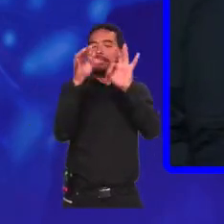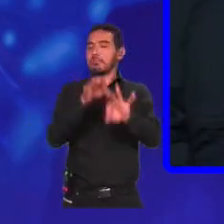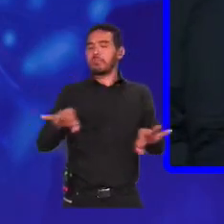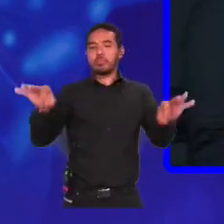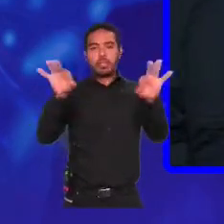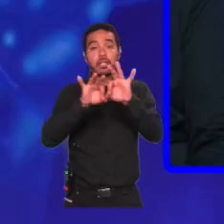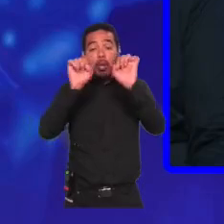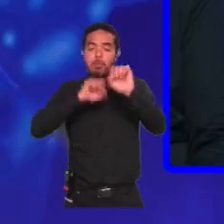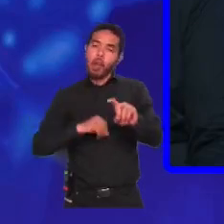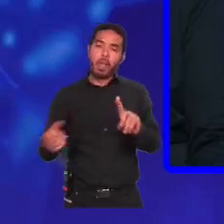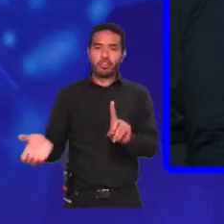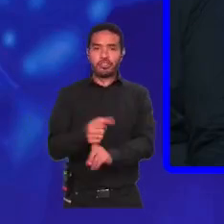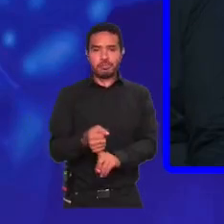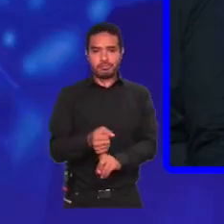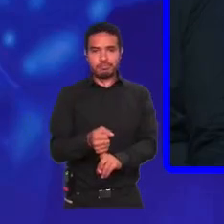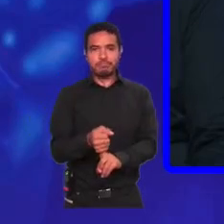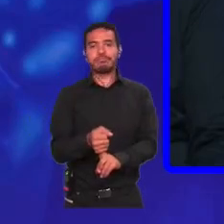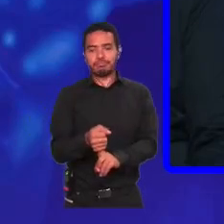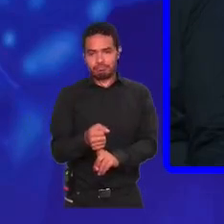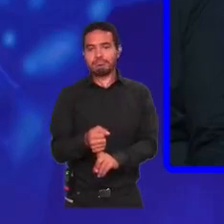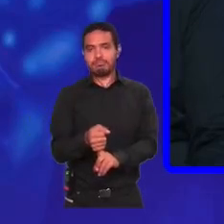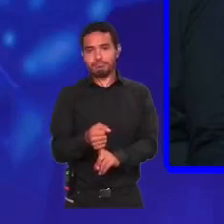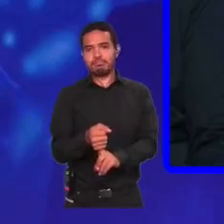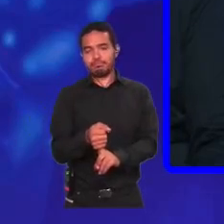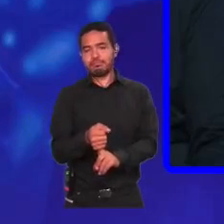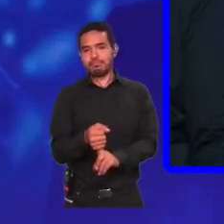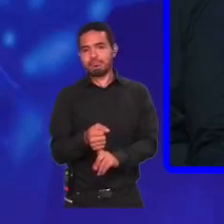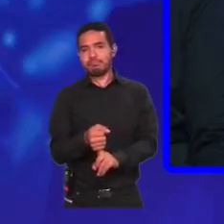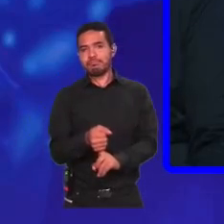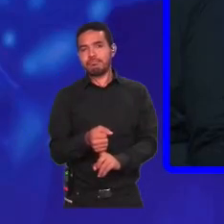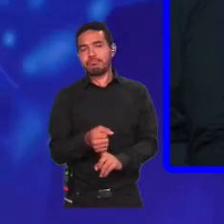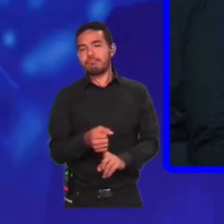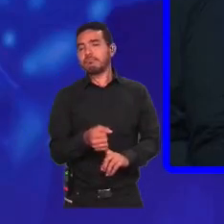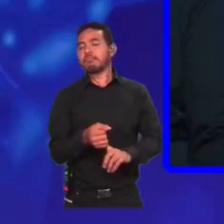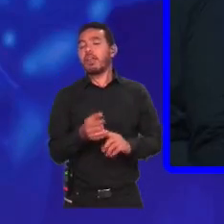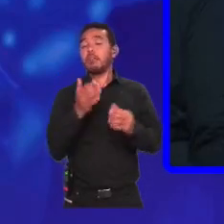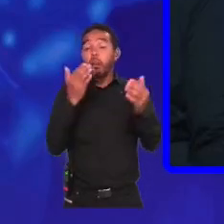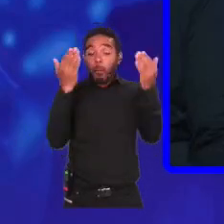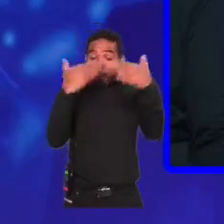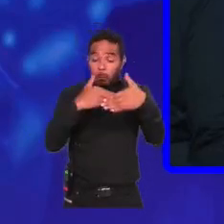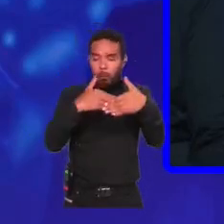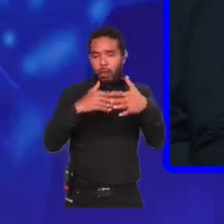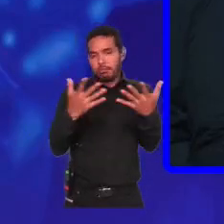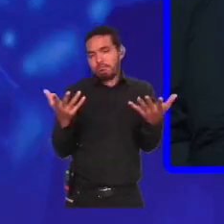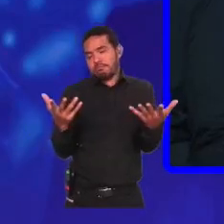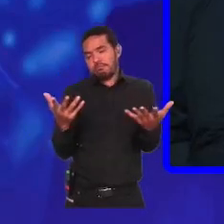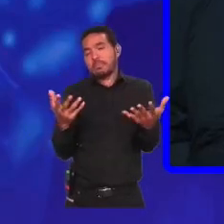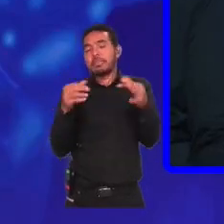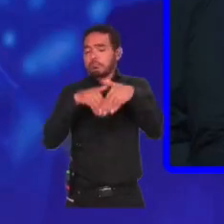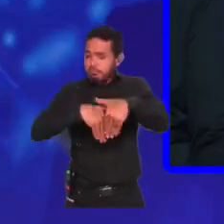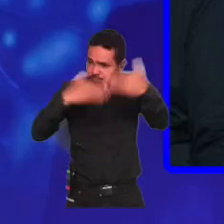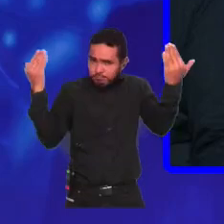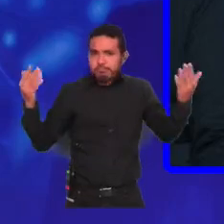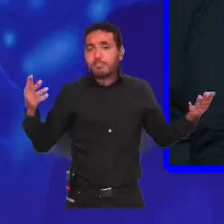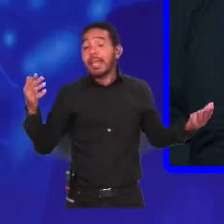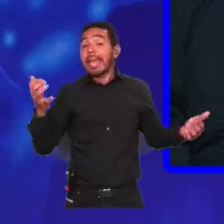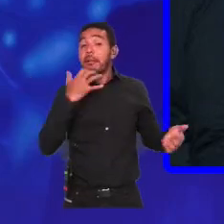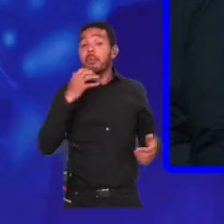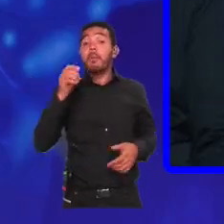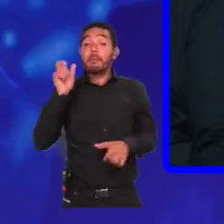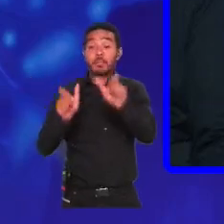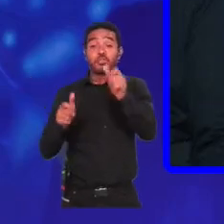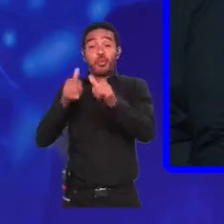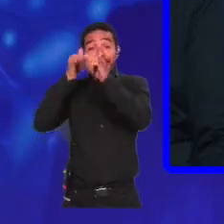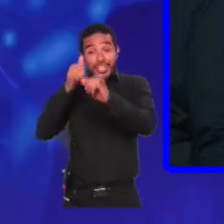Like, we have teams that hire from a technological side, like engineers and stuff. They find their people because people put their